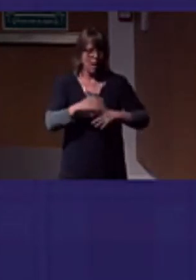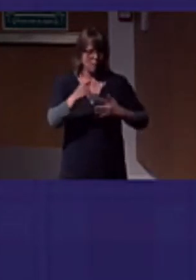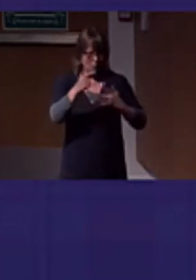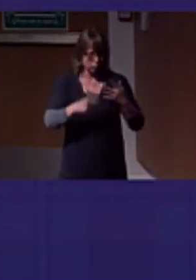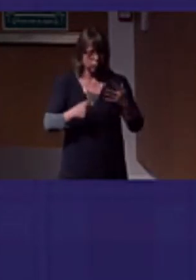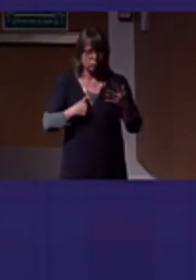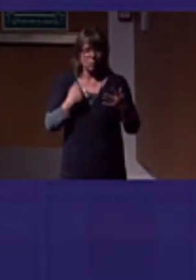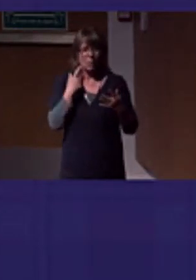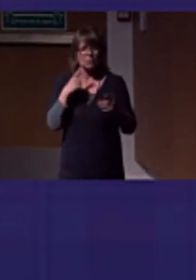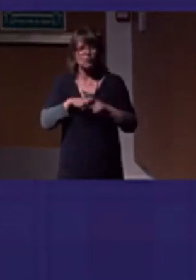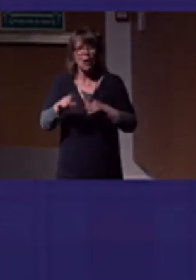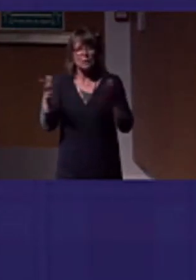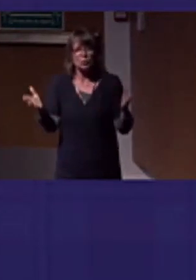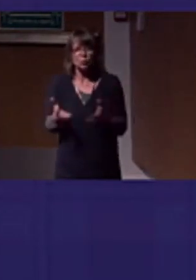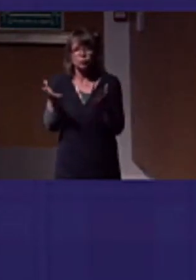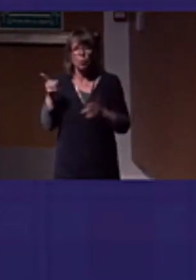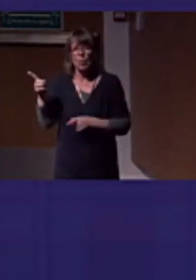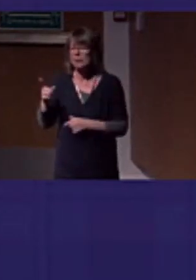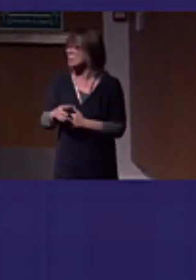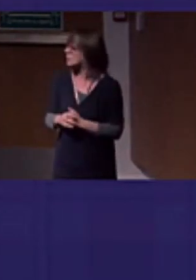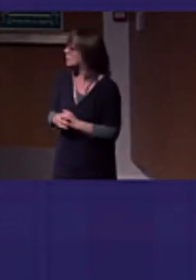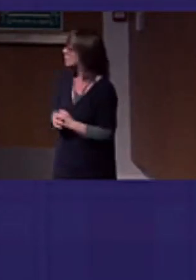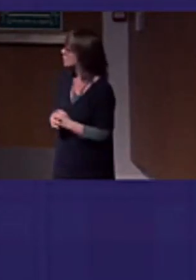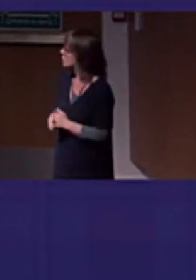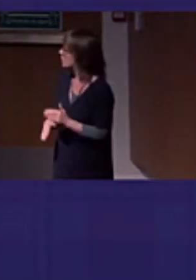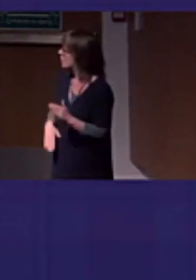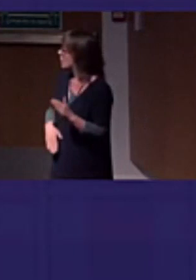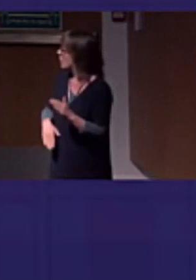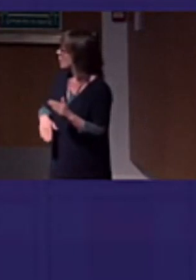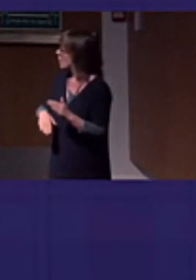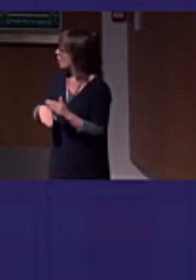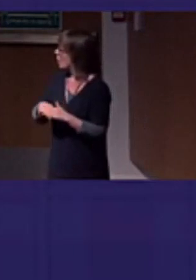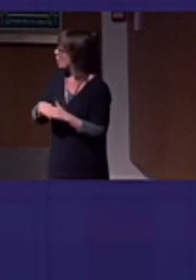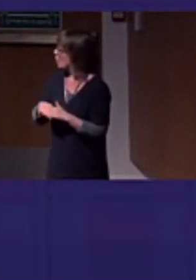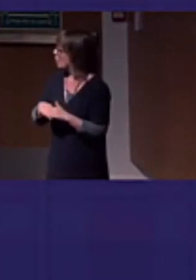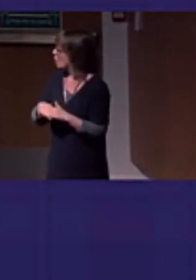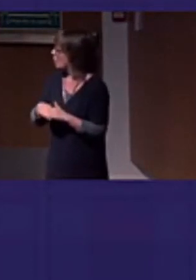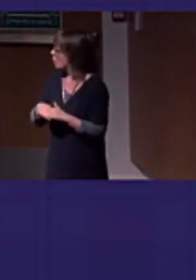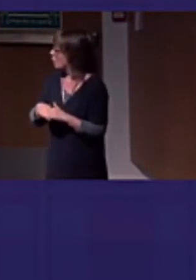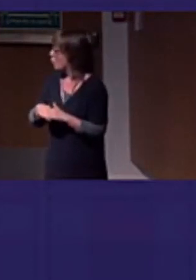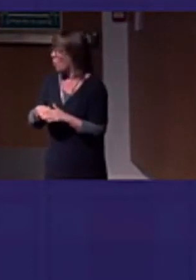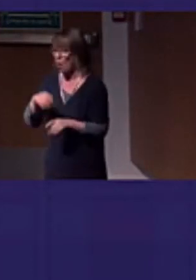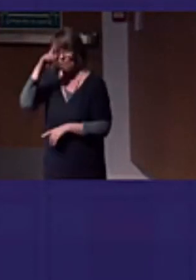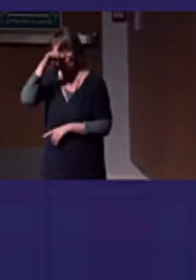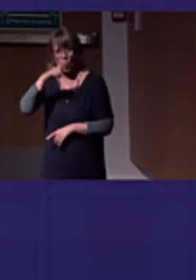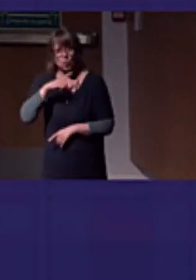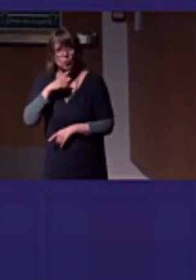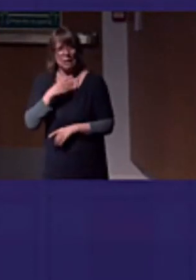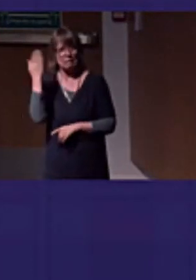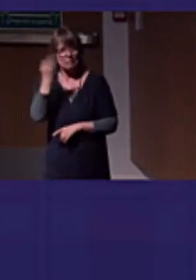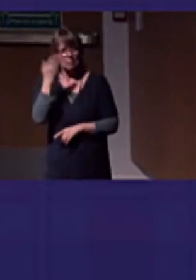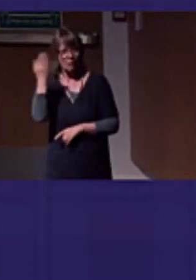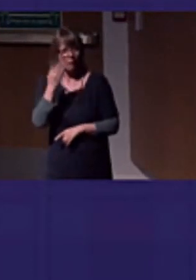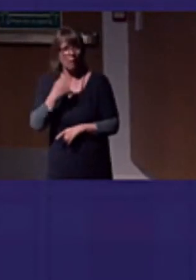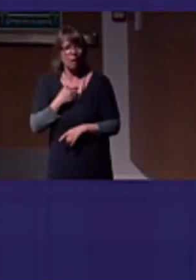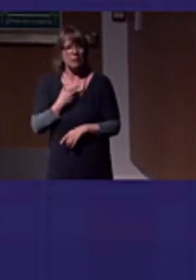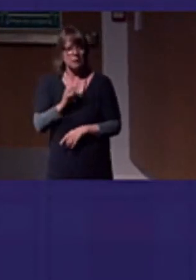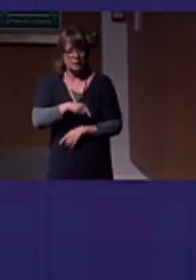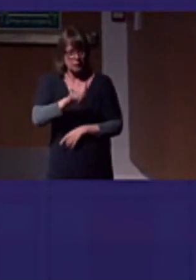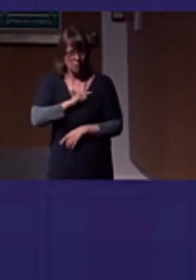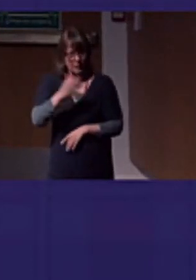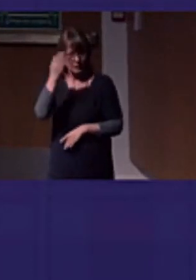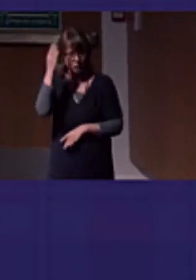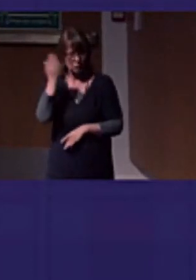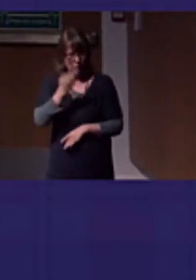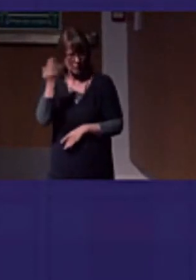really trying to emphasize on this is we have a full track of Portuguese speakers, full track of Spanish speakers, and we're really